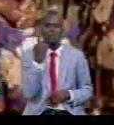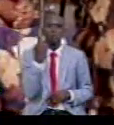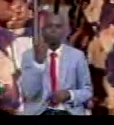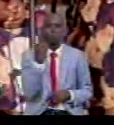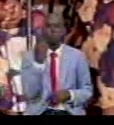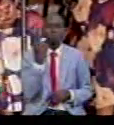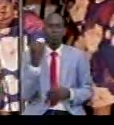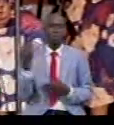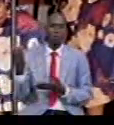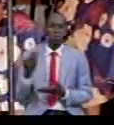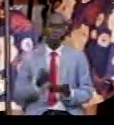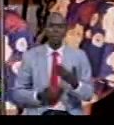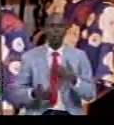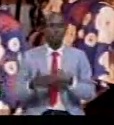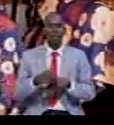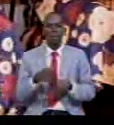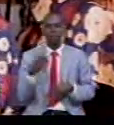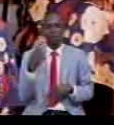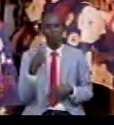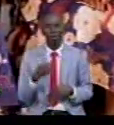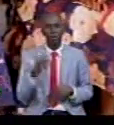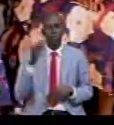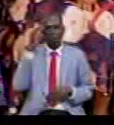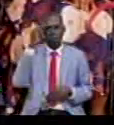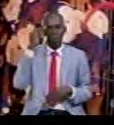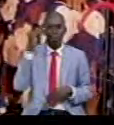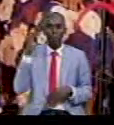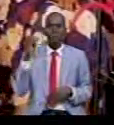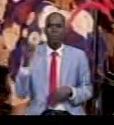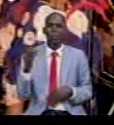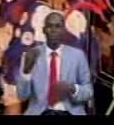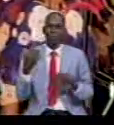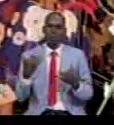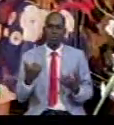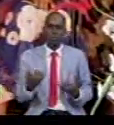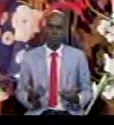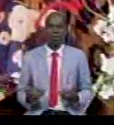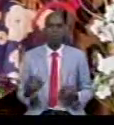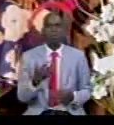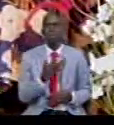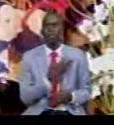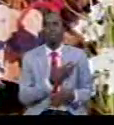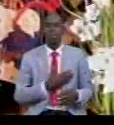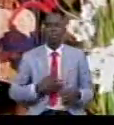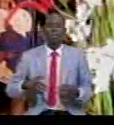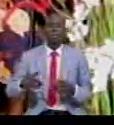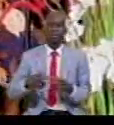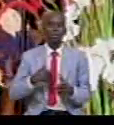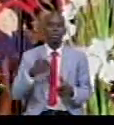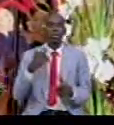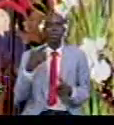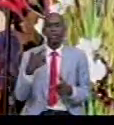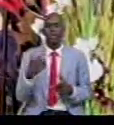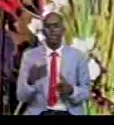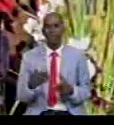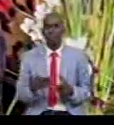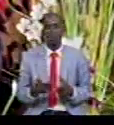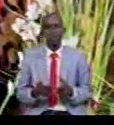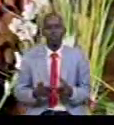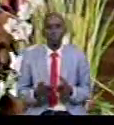understand. Roll back the curtain of Mary now and